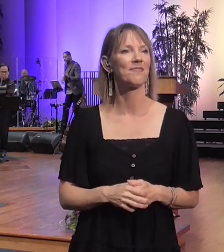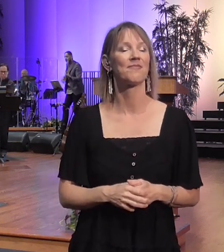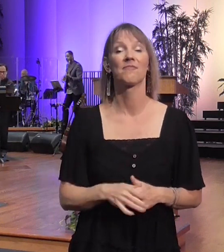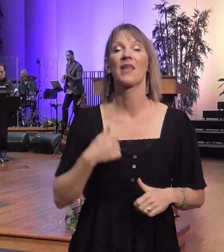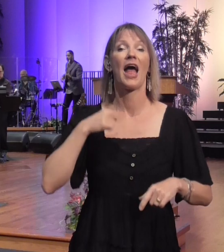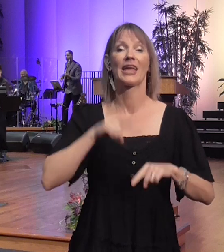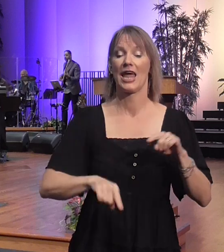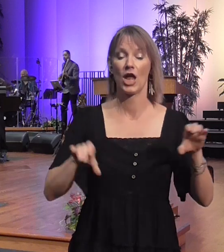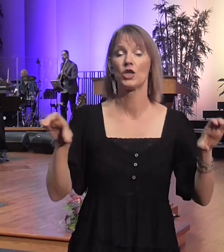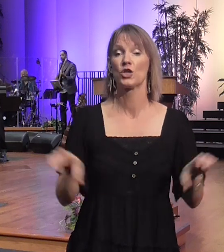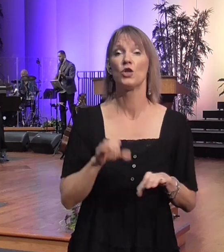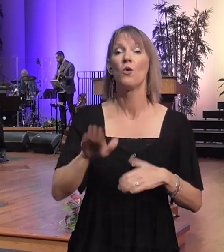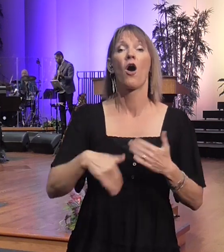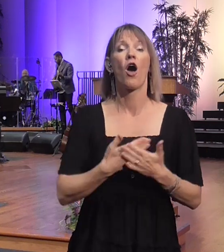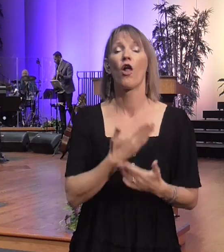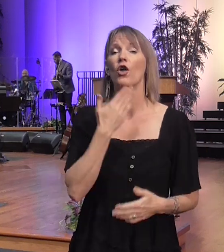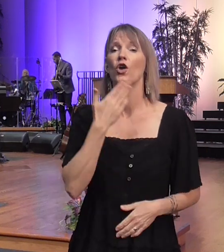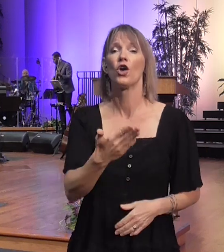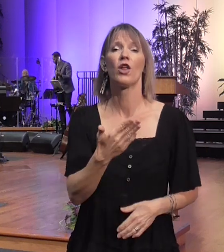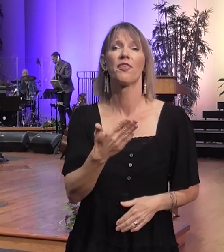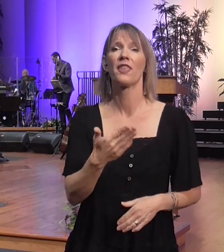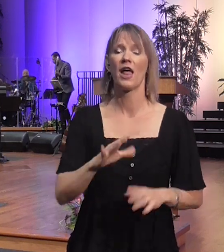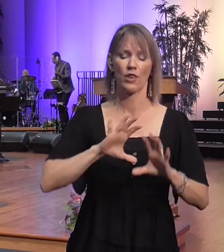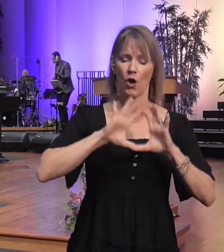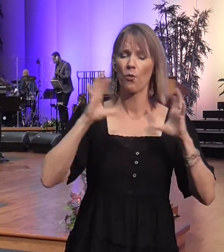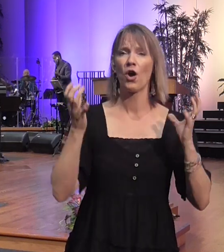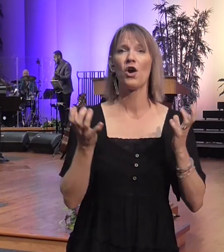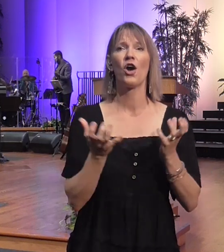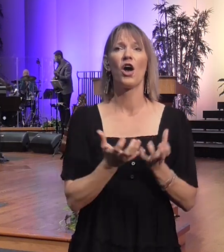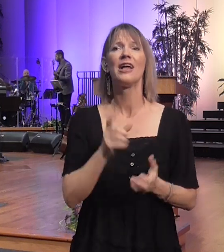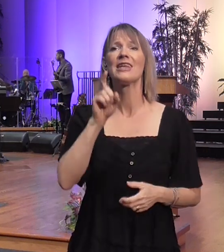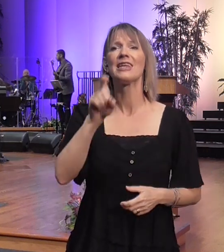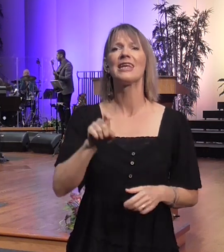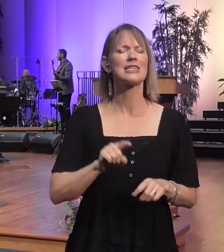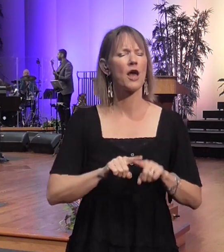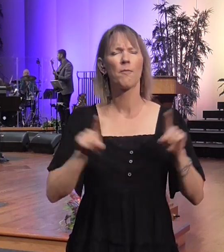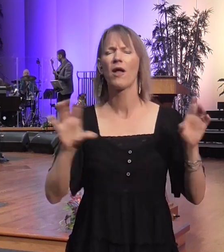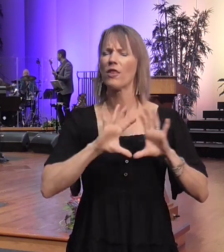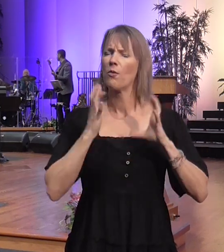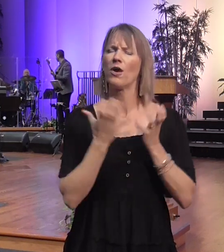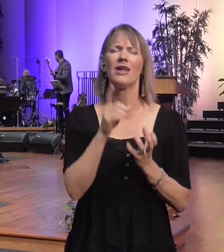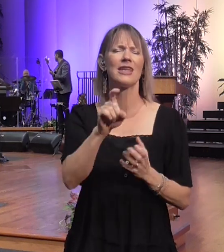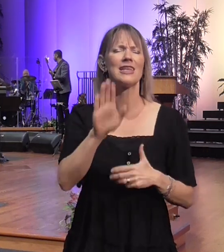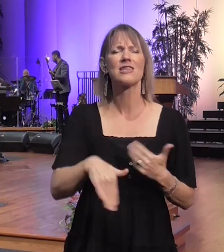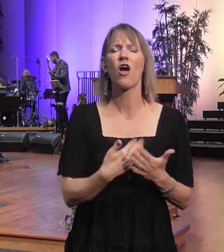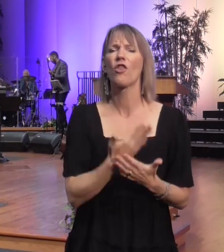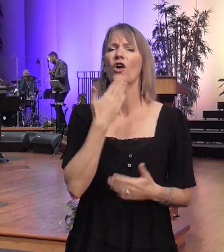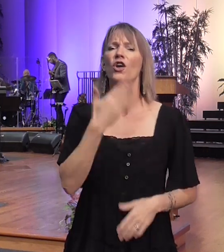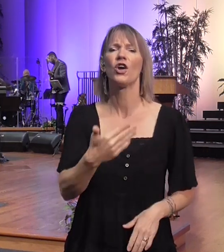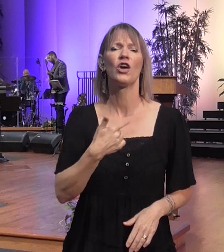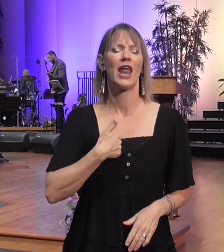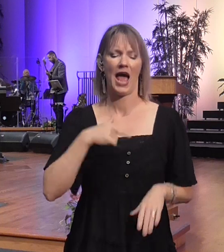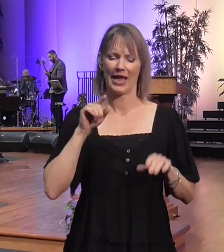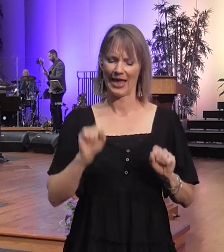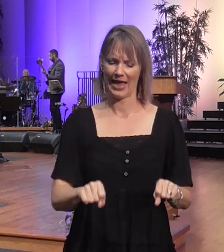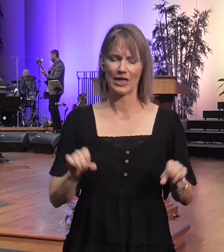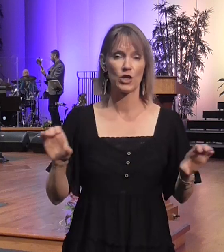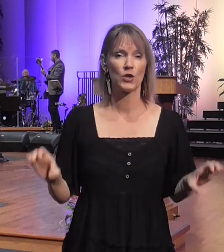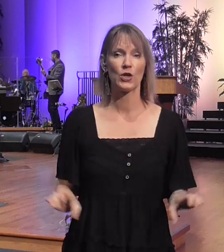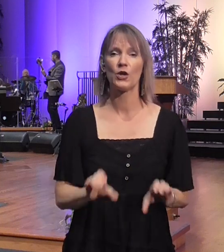I cannot do all good that the world needs, but the world needs all the good I can